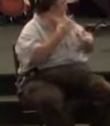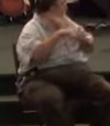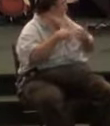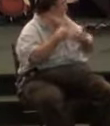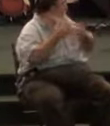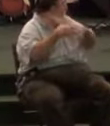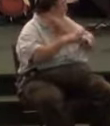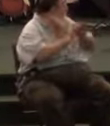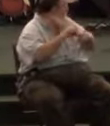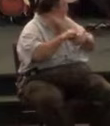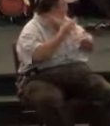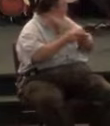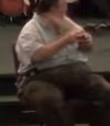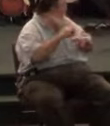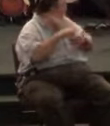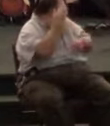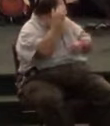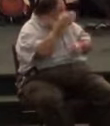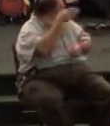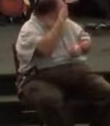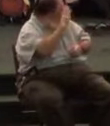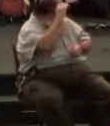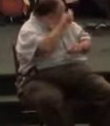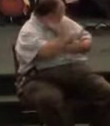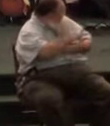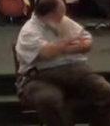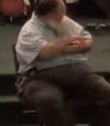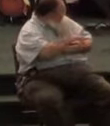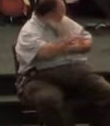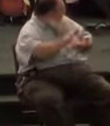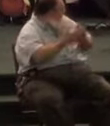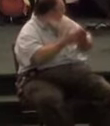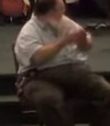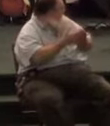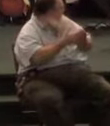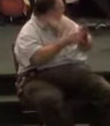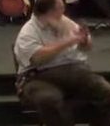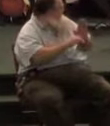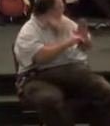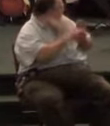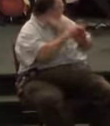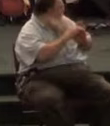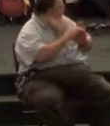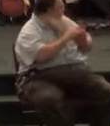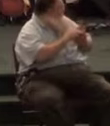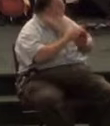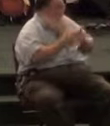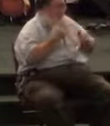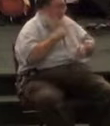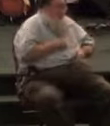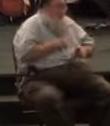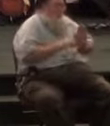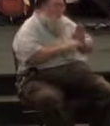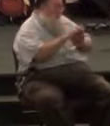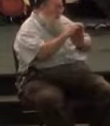faith and in the knowledge of the Son of God and become mature. Some of us got to grow up, guys and